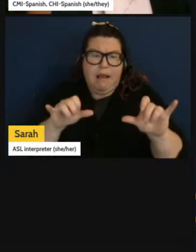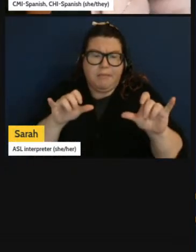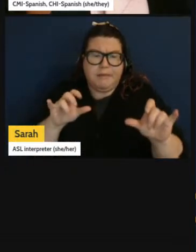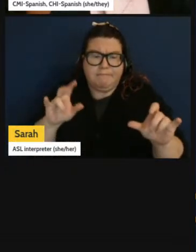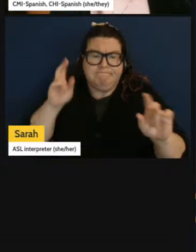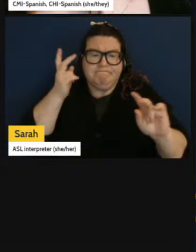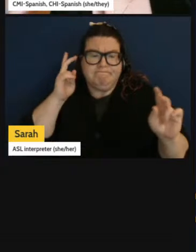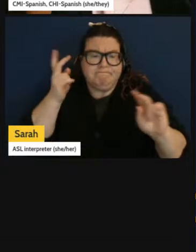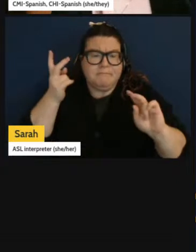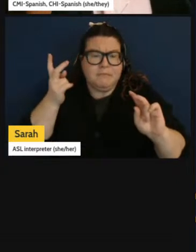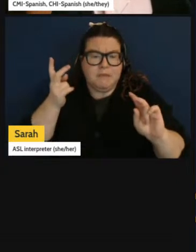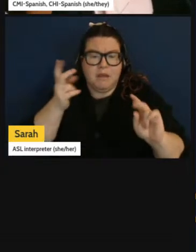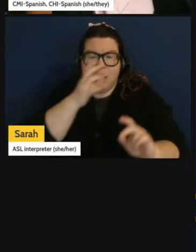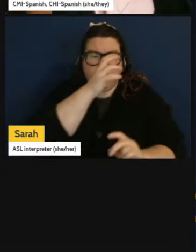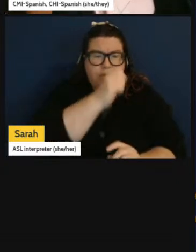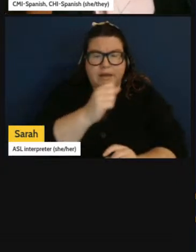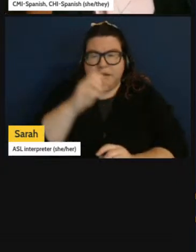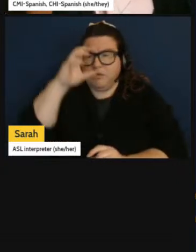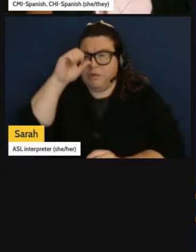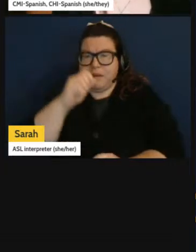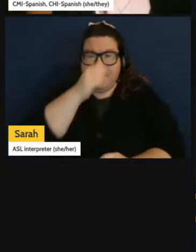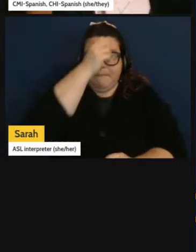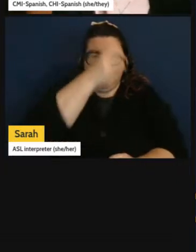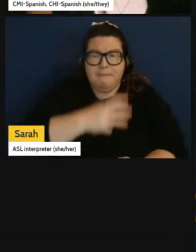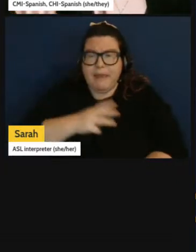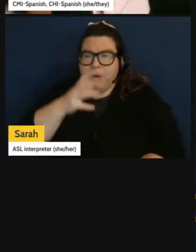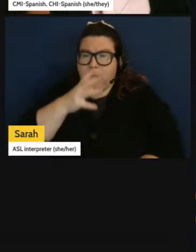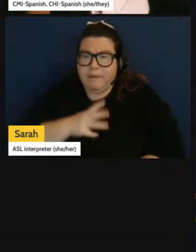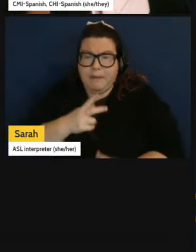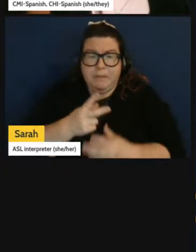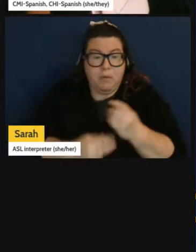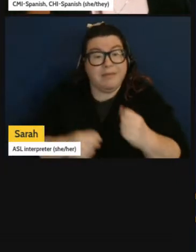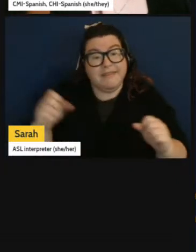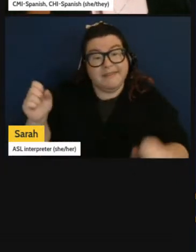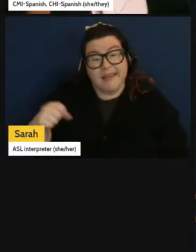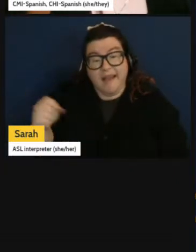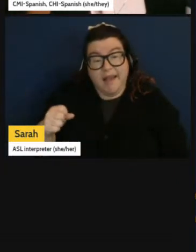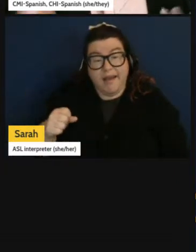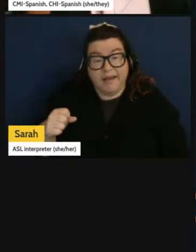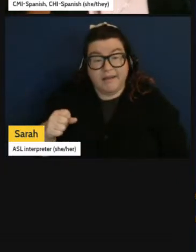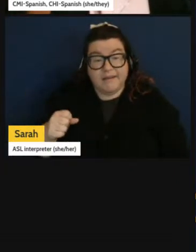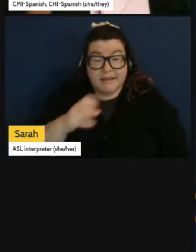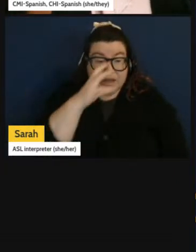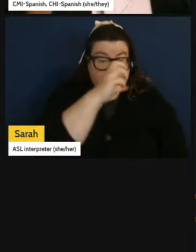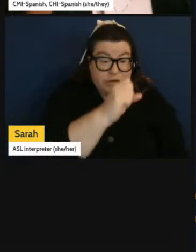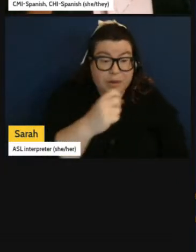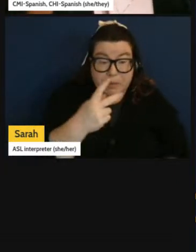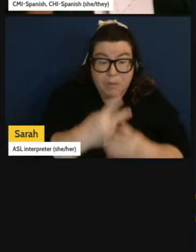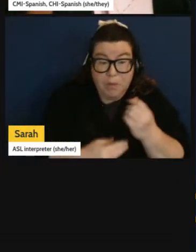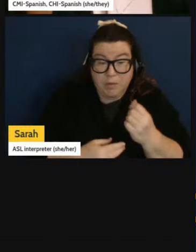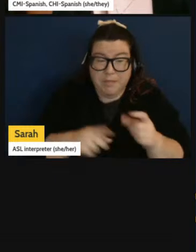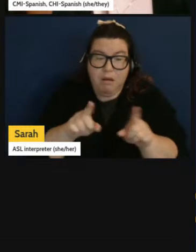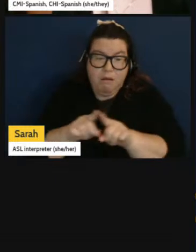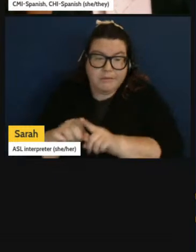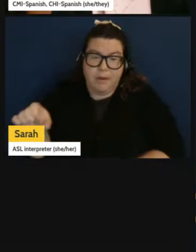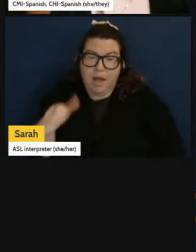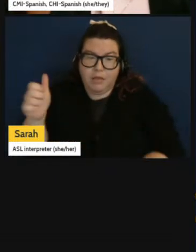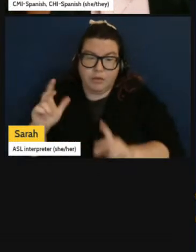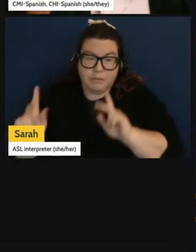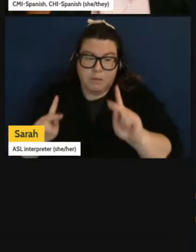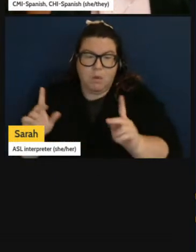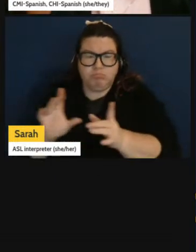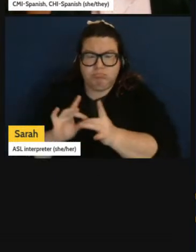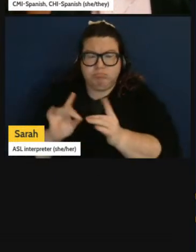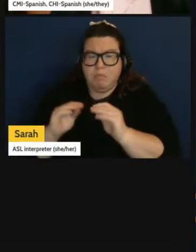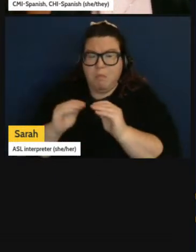is that they're attracted to men and women. Yeah, I'm attracted to men and women, but I'm also attracted to other people. We'll talk about this a little